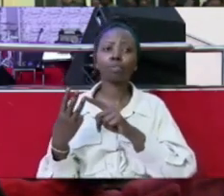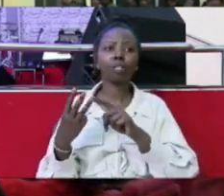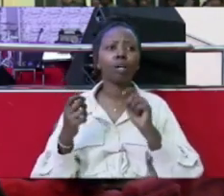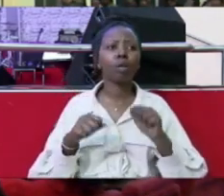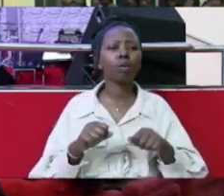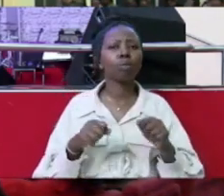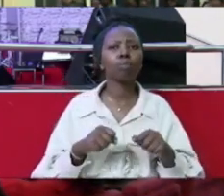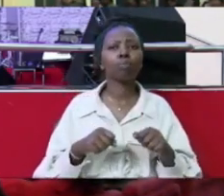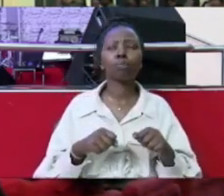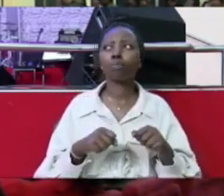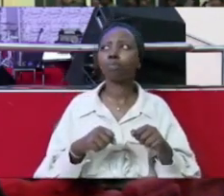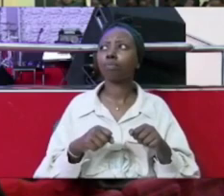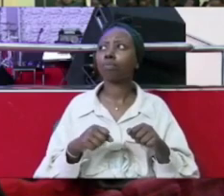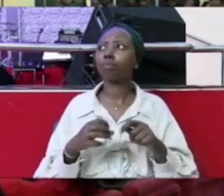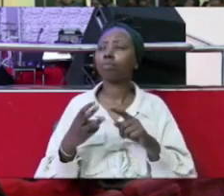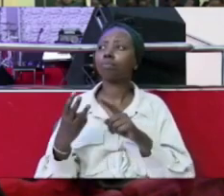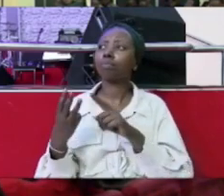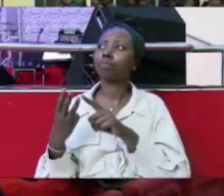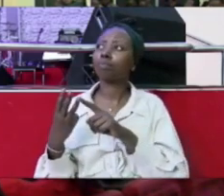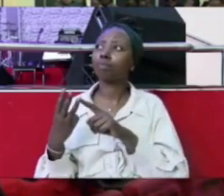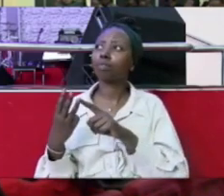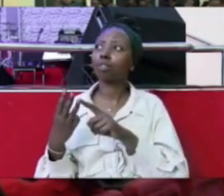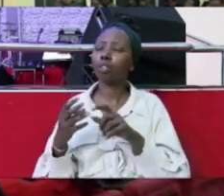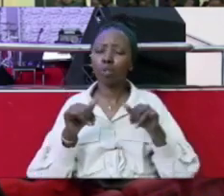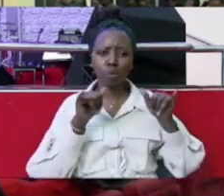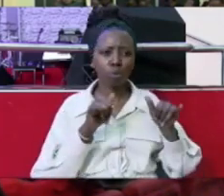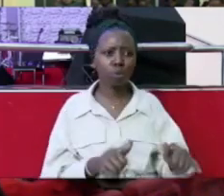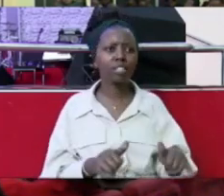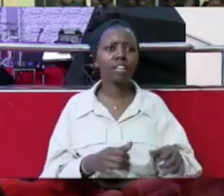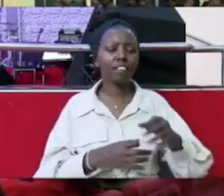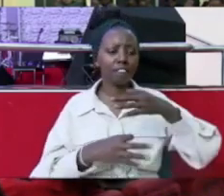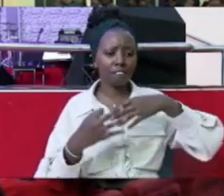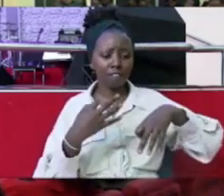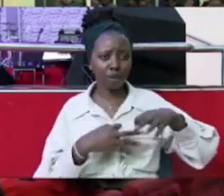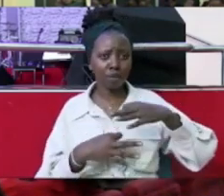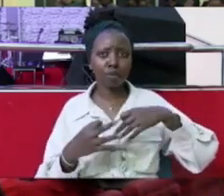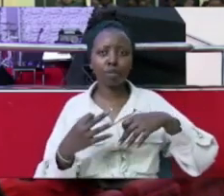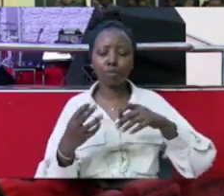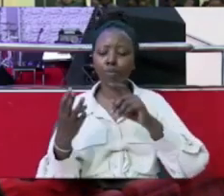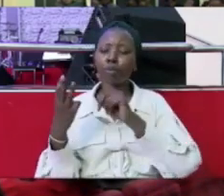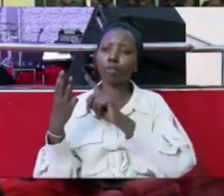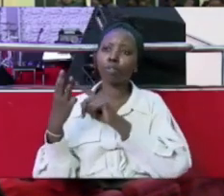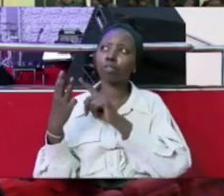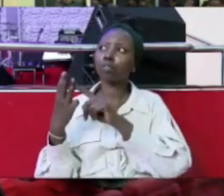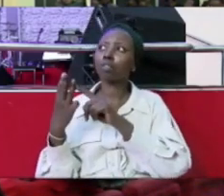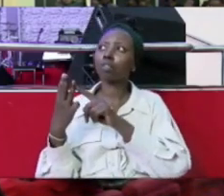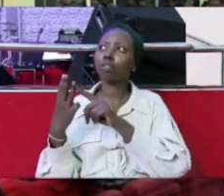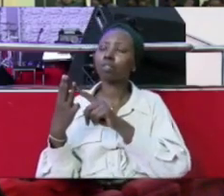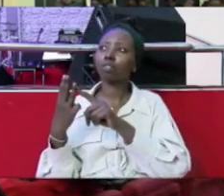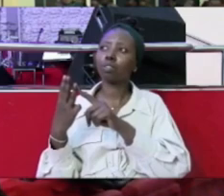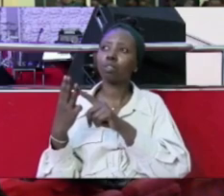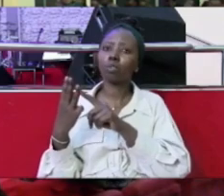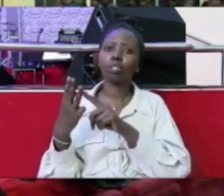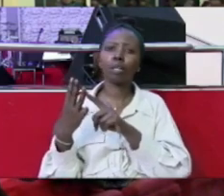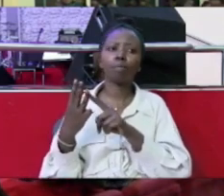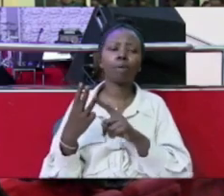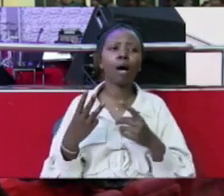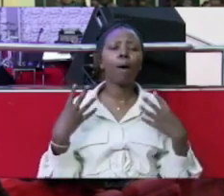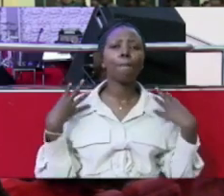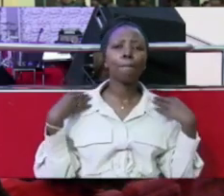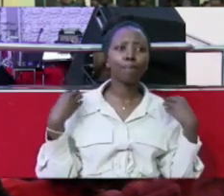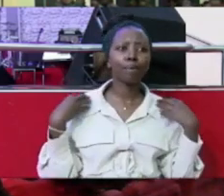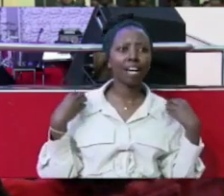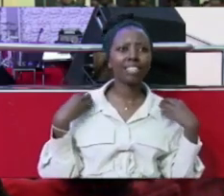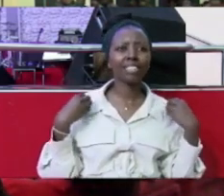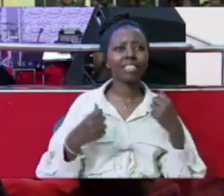sustain meaning fellowship, ili tuweze na ushirika ambao ni wa kudumu, is exercising sacrificial love. Ni kwamba